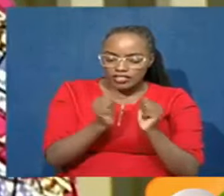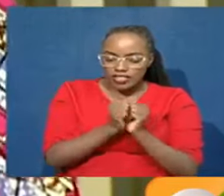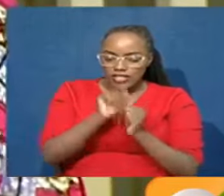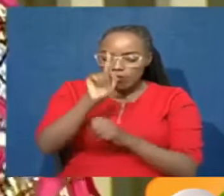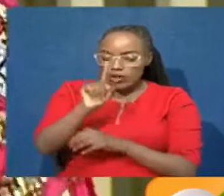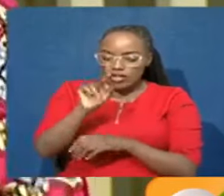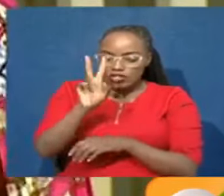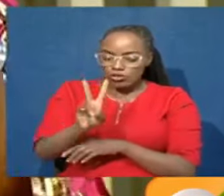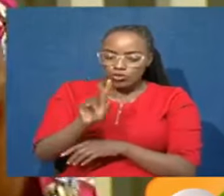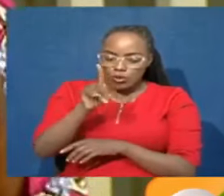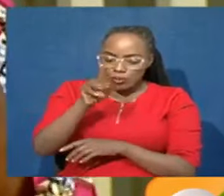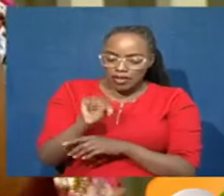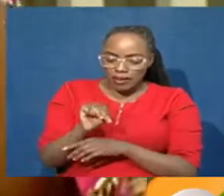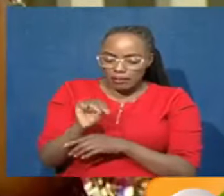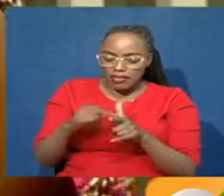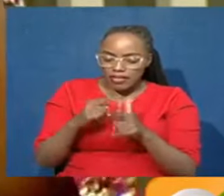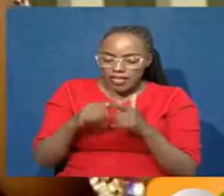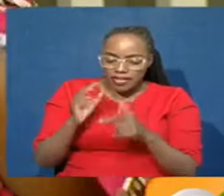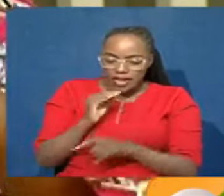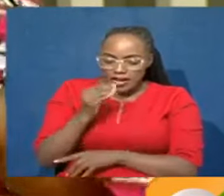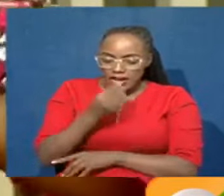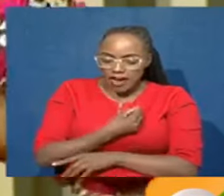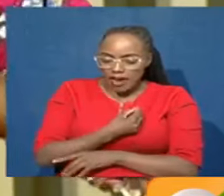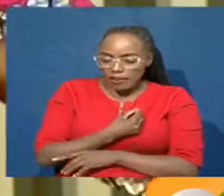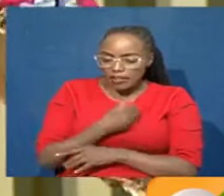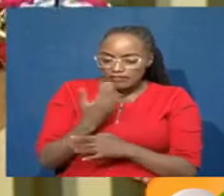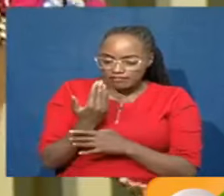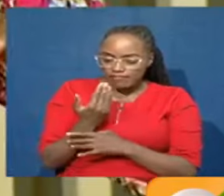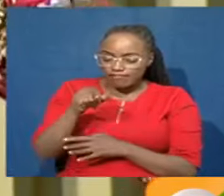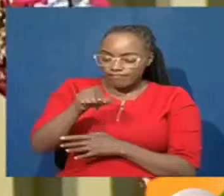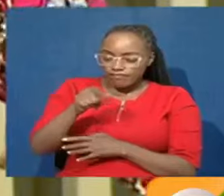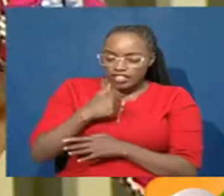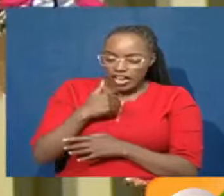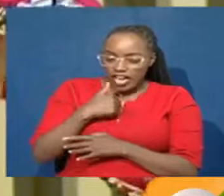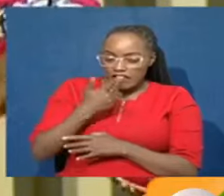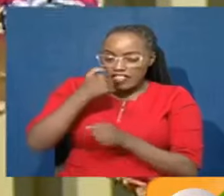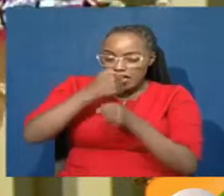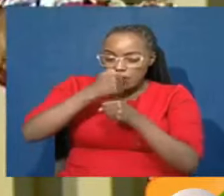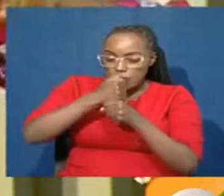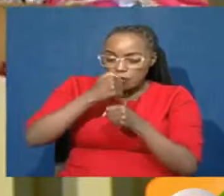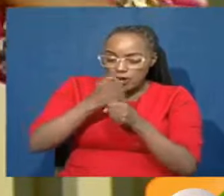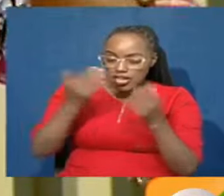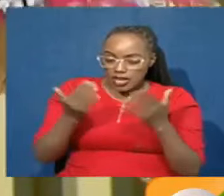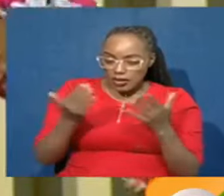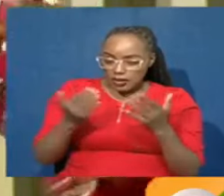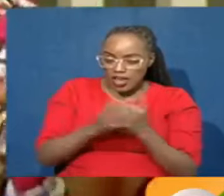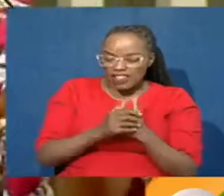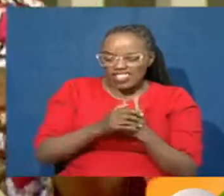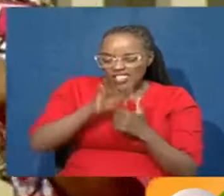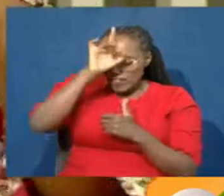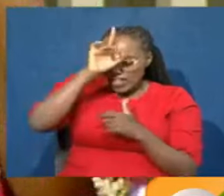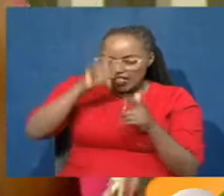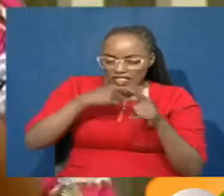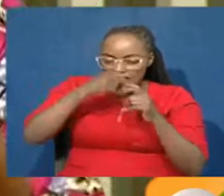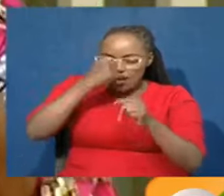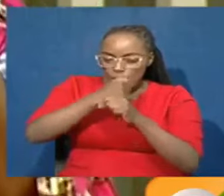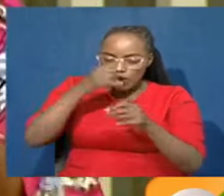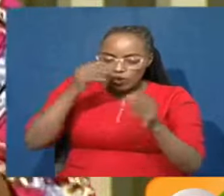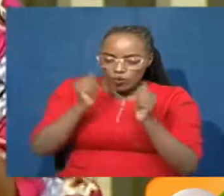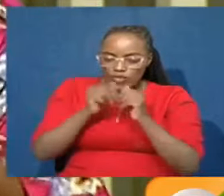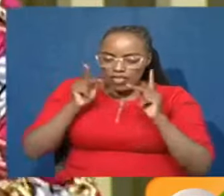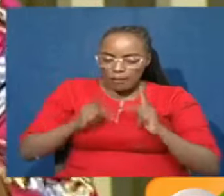2 p.m. Mm-hmm. And because our facilities are in the village, meaning the people who work in there live amongst the people, we've